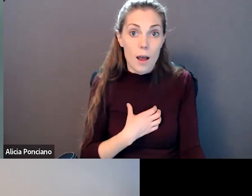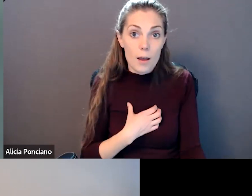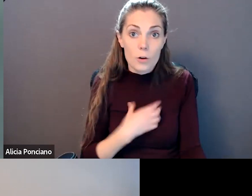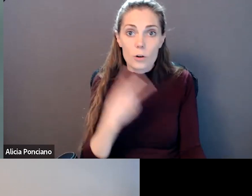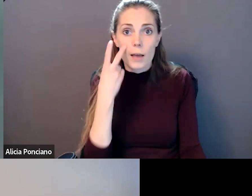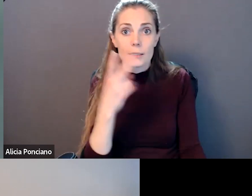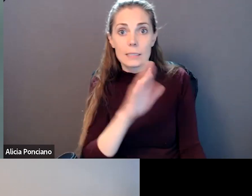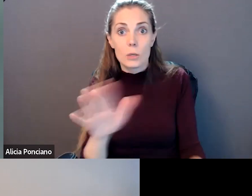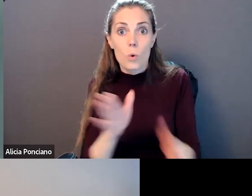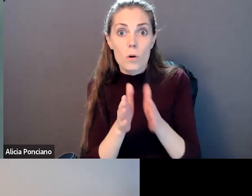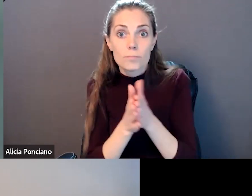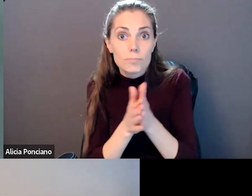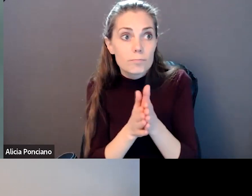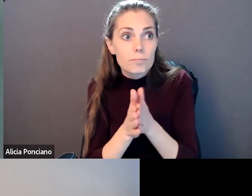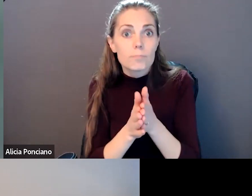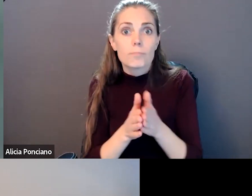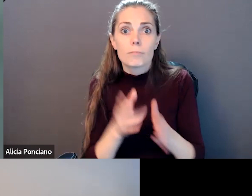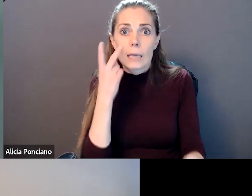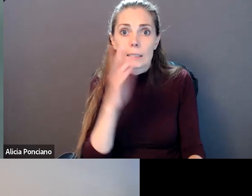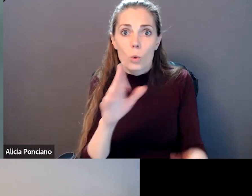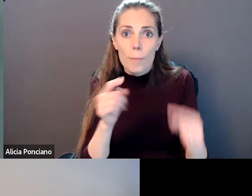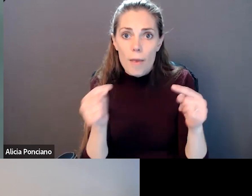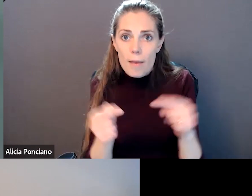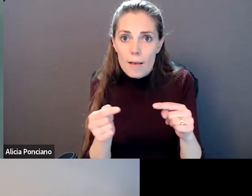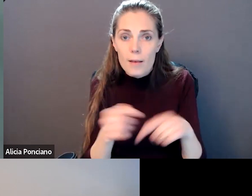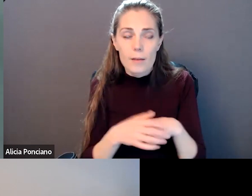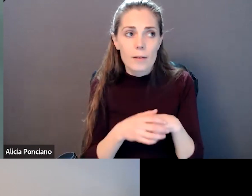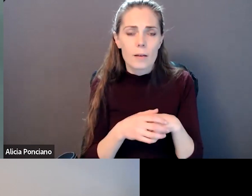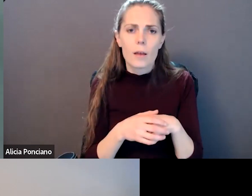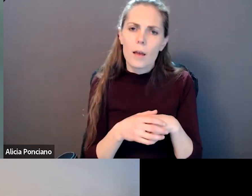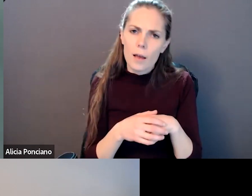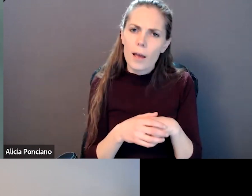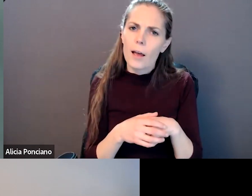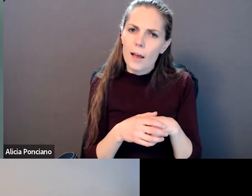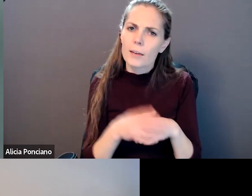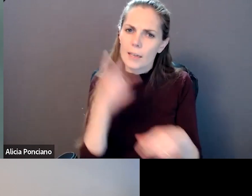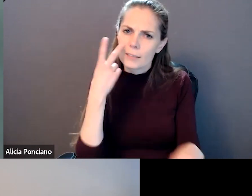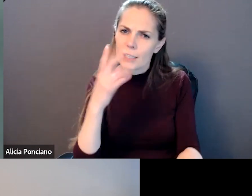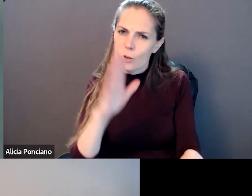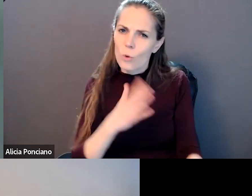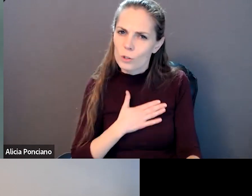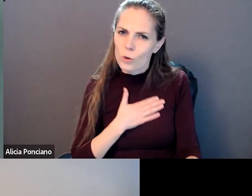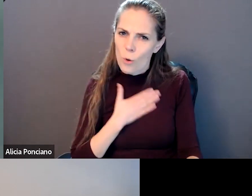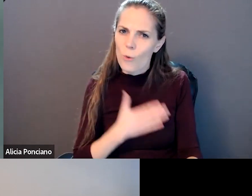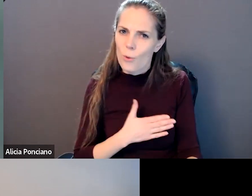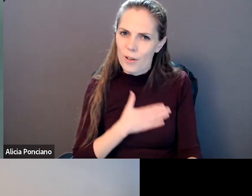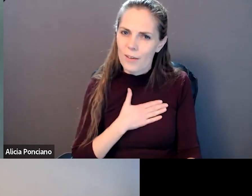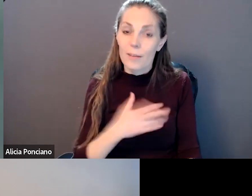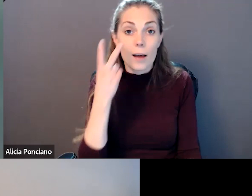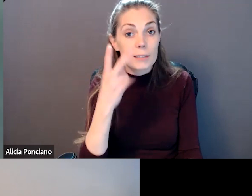I see your pain, but I also see your joy. I see your dedication